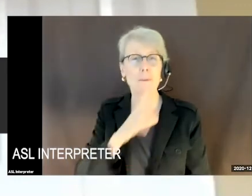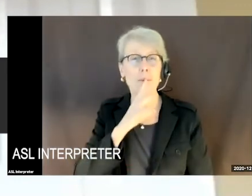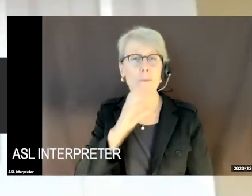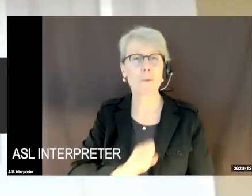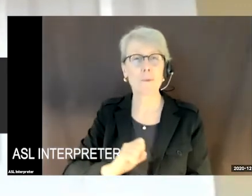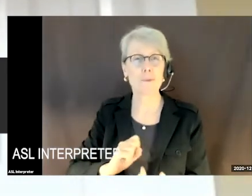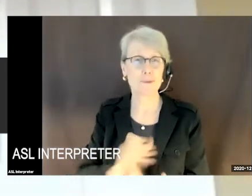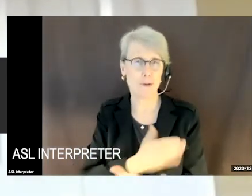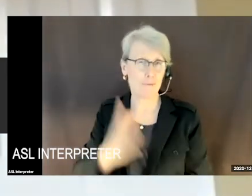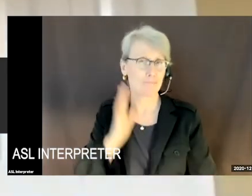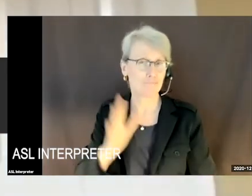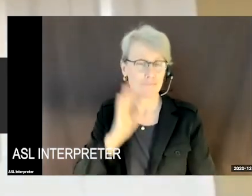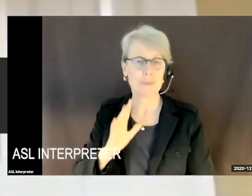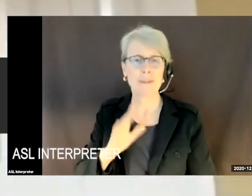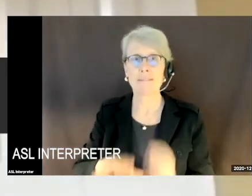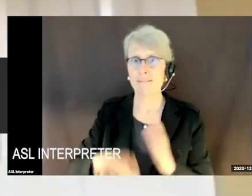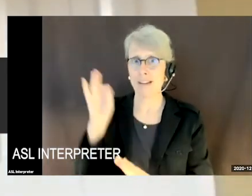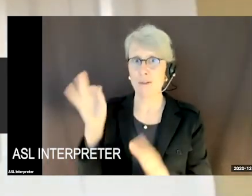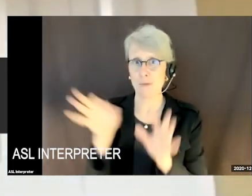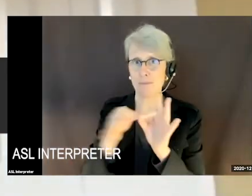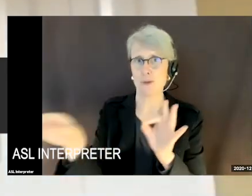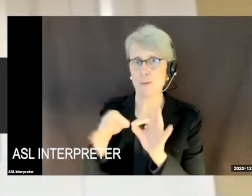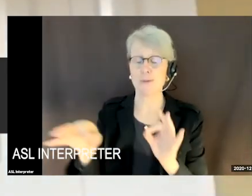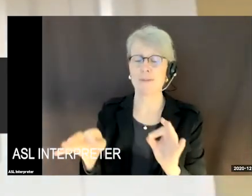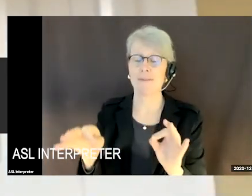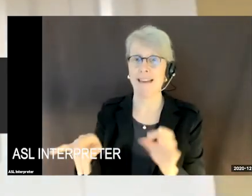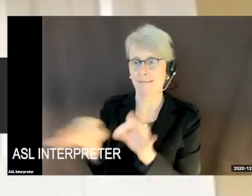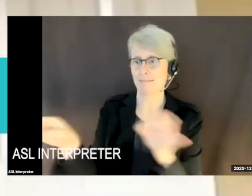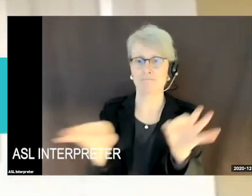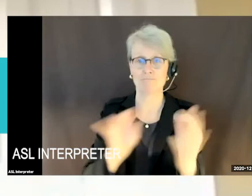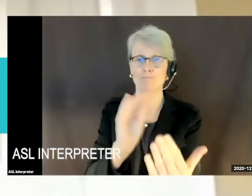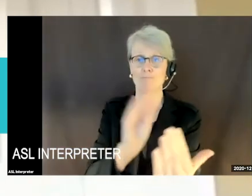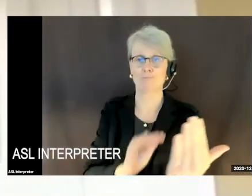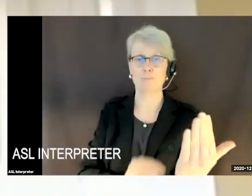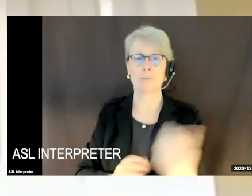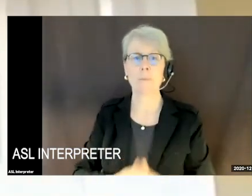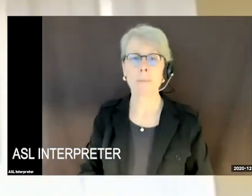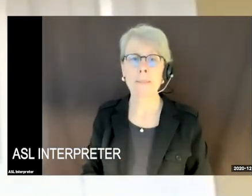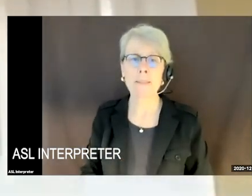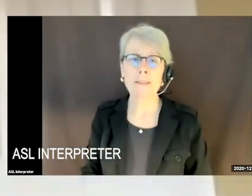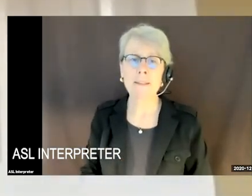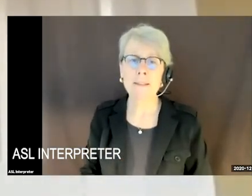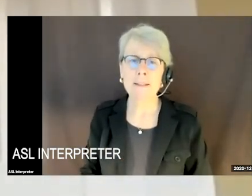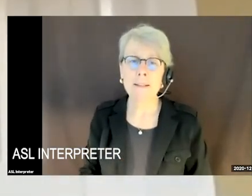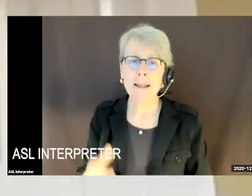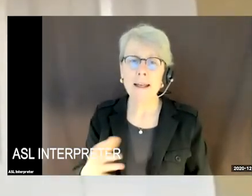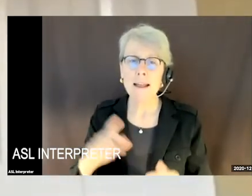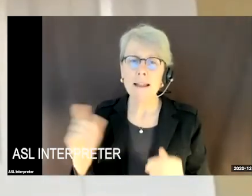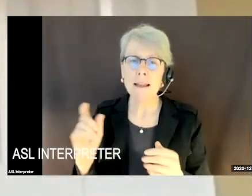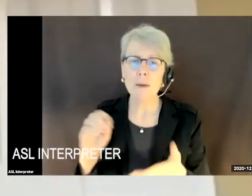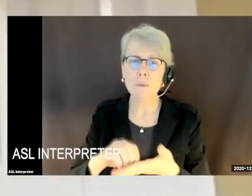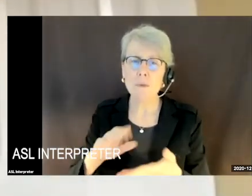thought, oh, that's one of my favorite all-time songs. So I found the lyrics and I wrote that down.